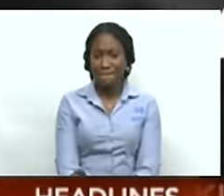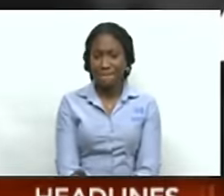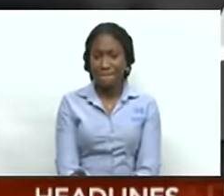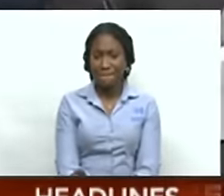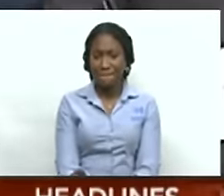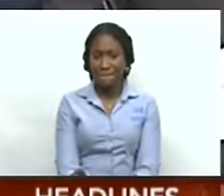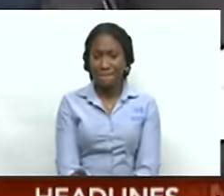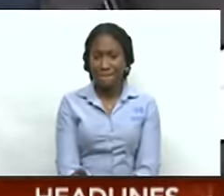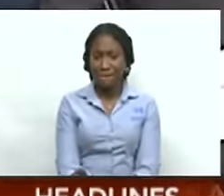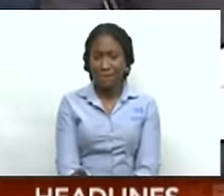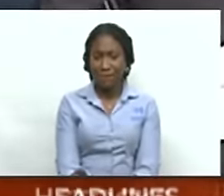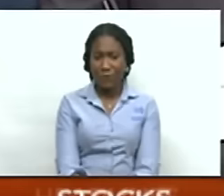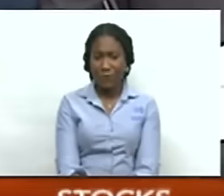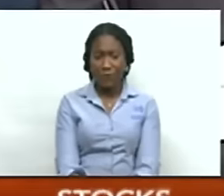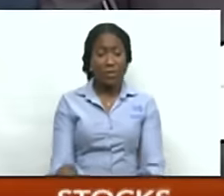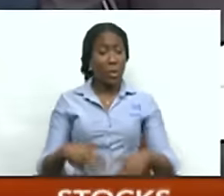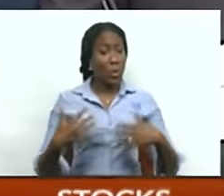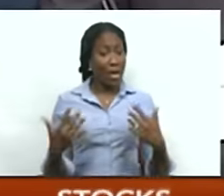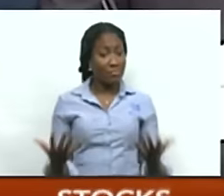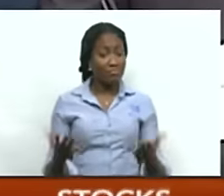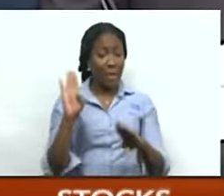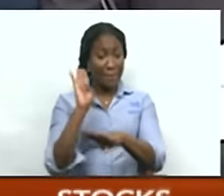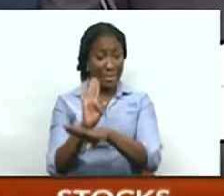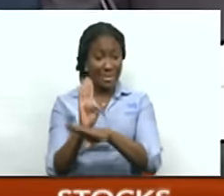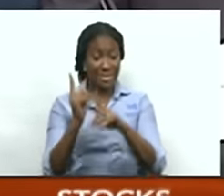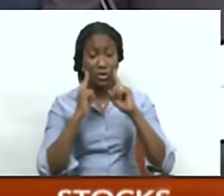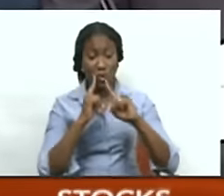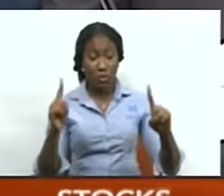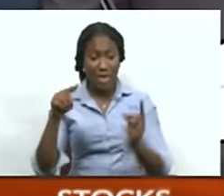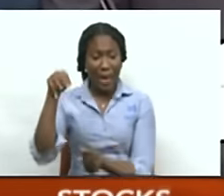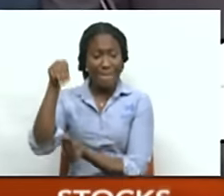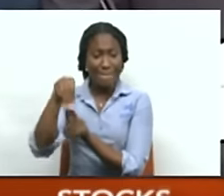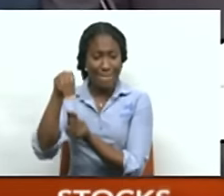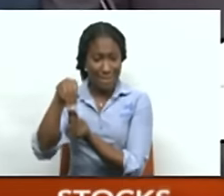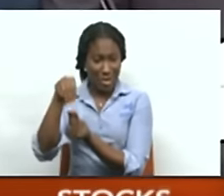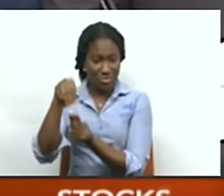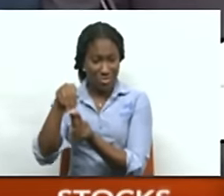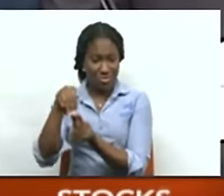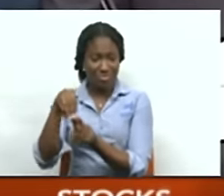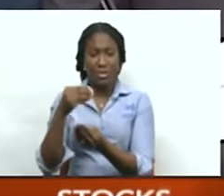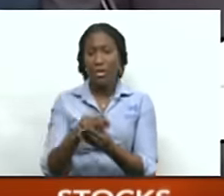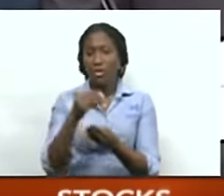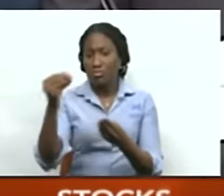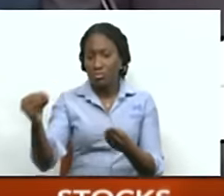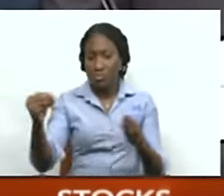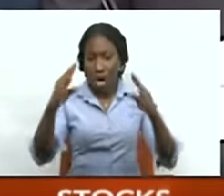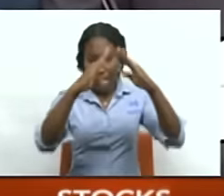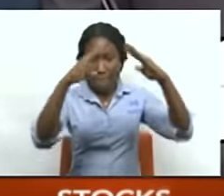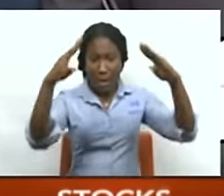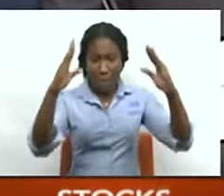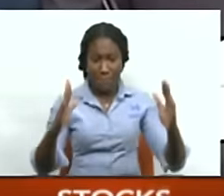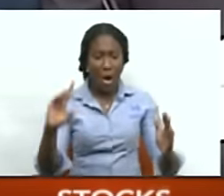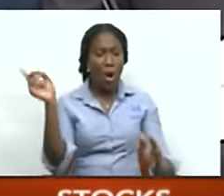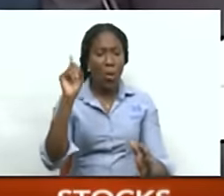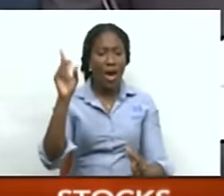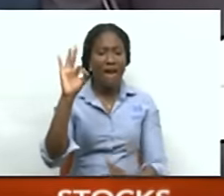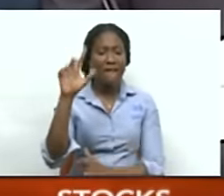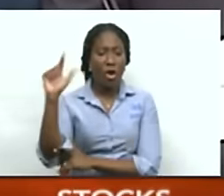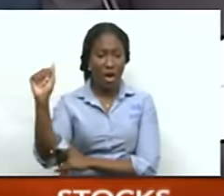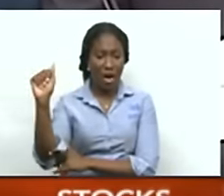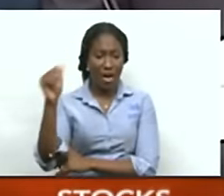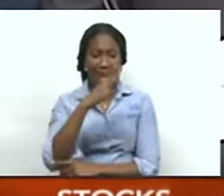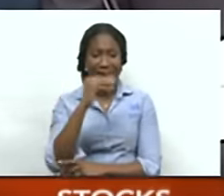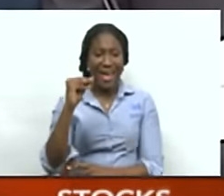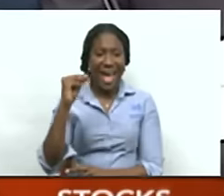Well, in some business news, Massey Holdings has acquired a warehouse in Jacksonville, Florida. And Mario's Pizzeria temporarily closes one of